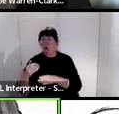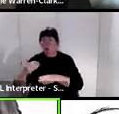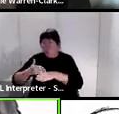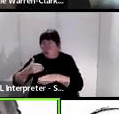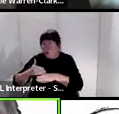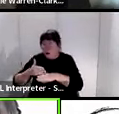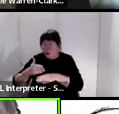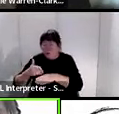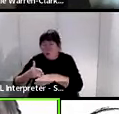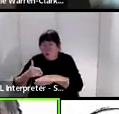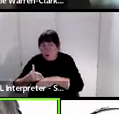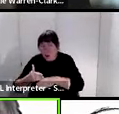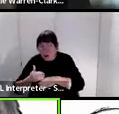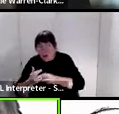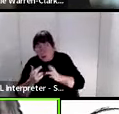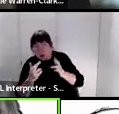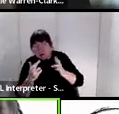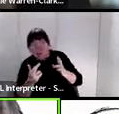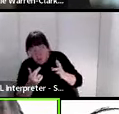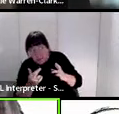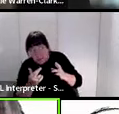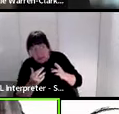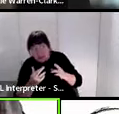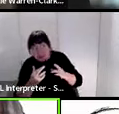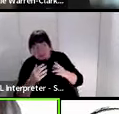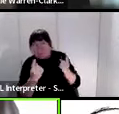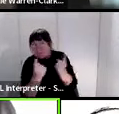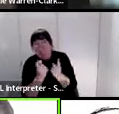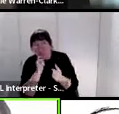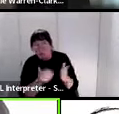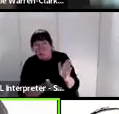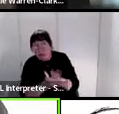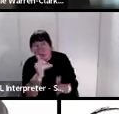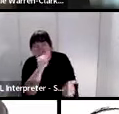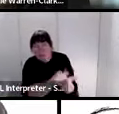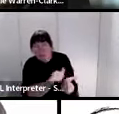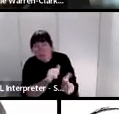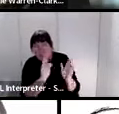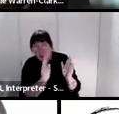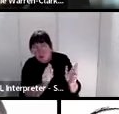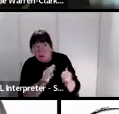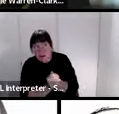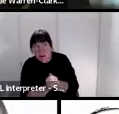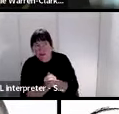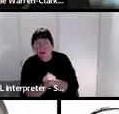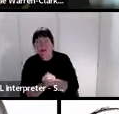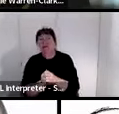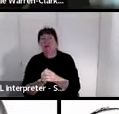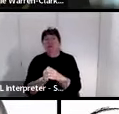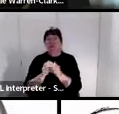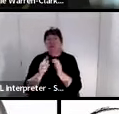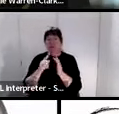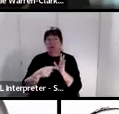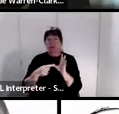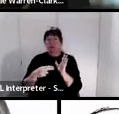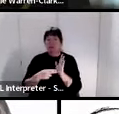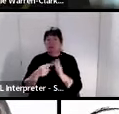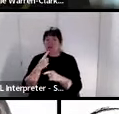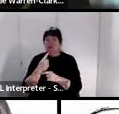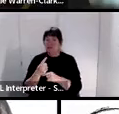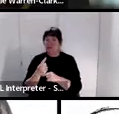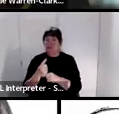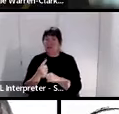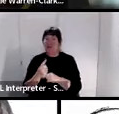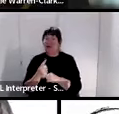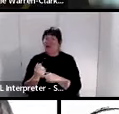presumption that something will get across. Thank you. If I could, just as a kind of a follow-up, I